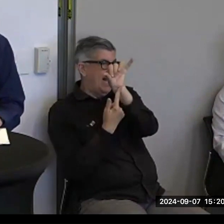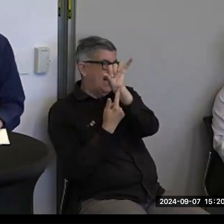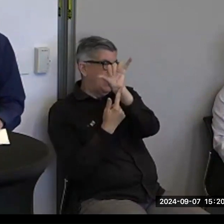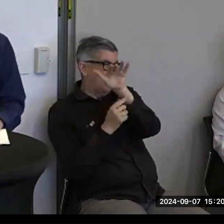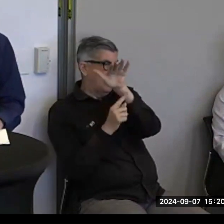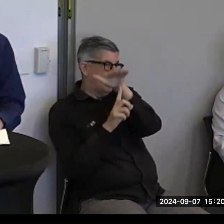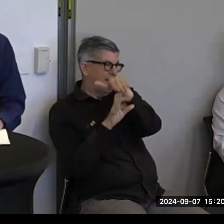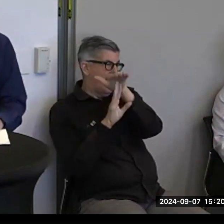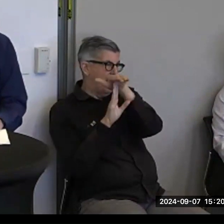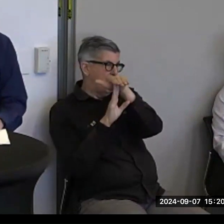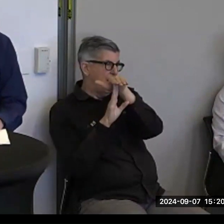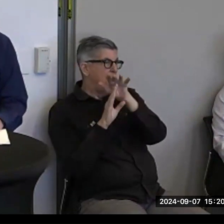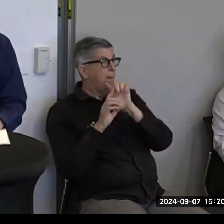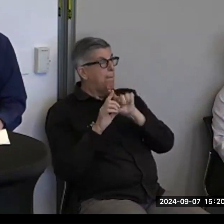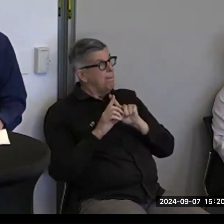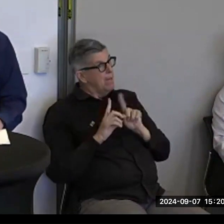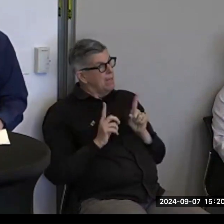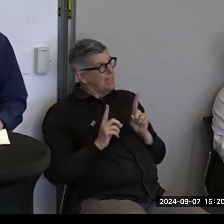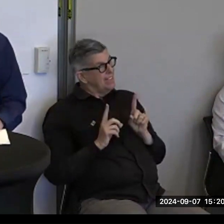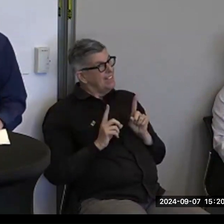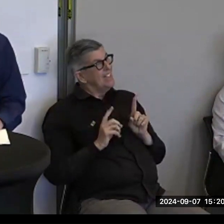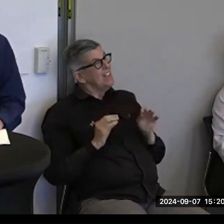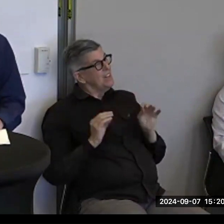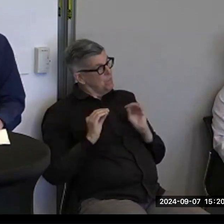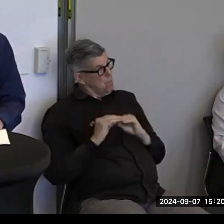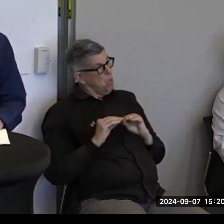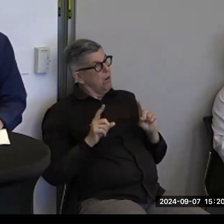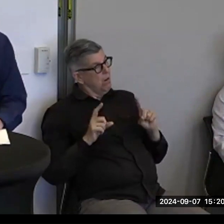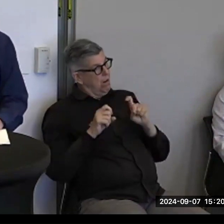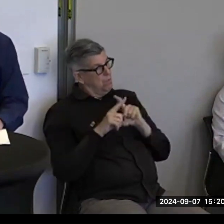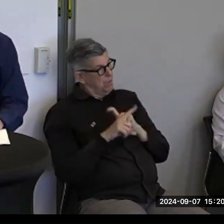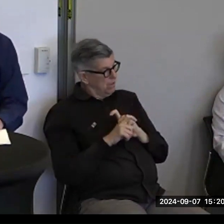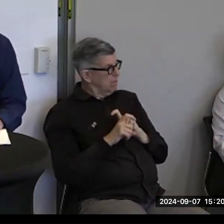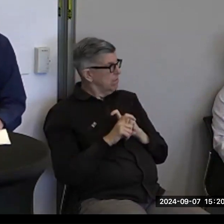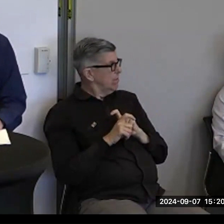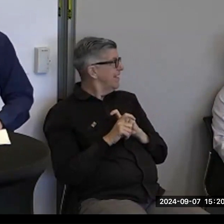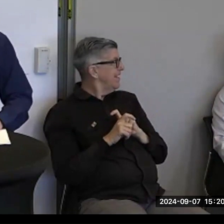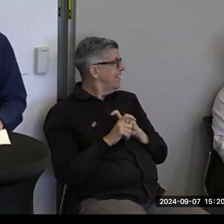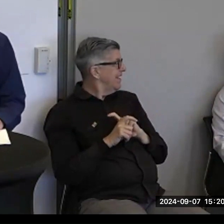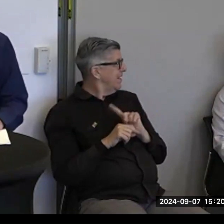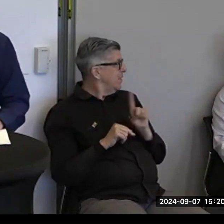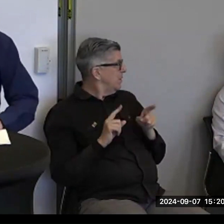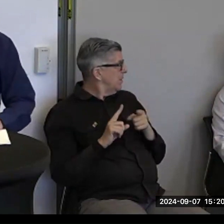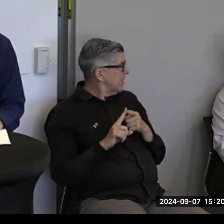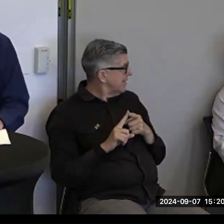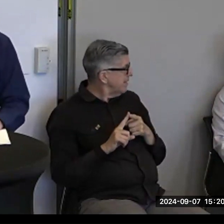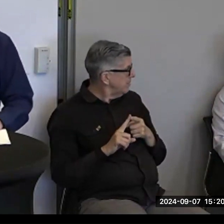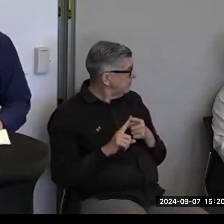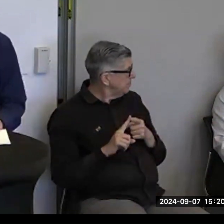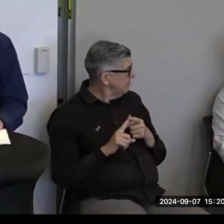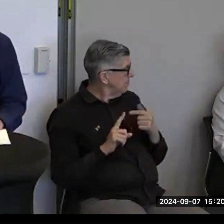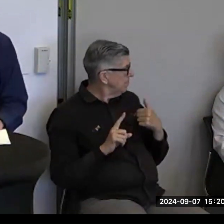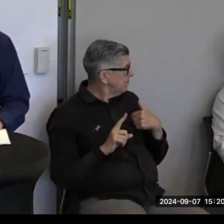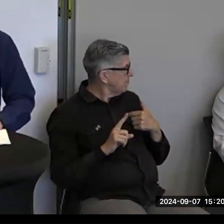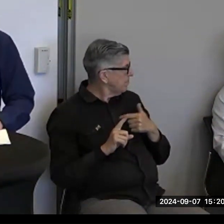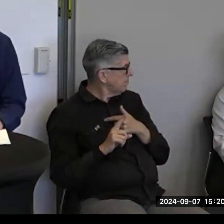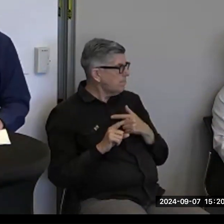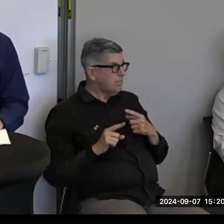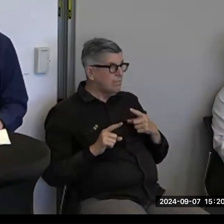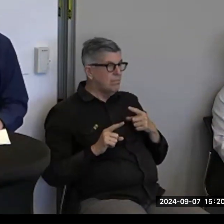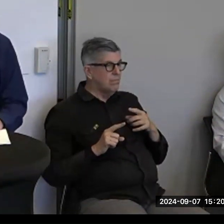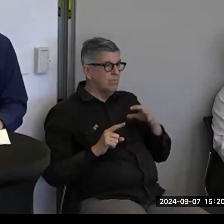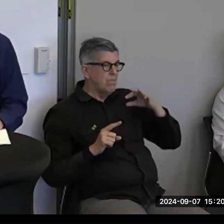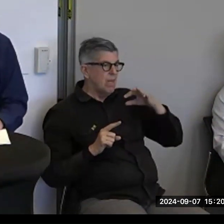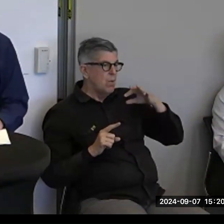but it is a little bit complicated when we're crossing it because